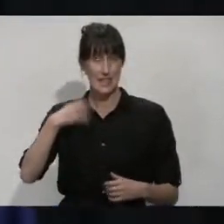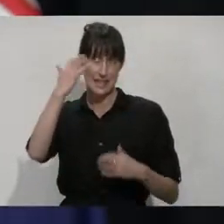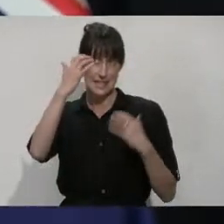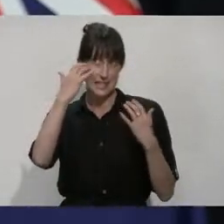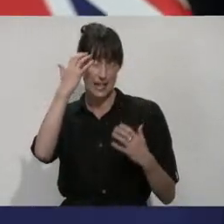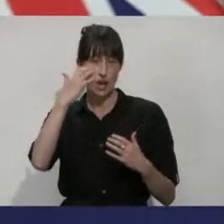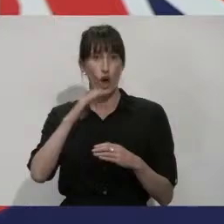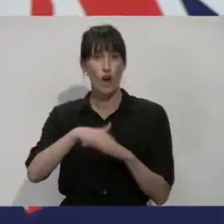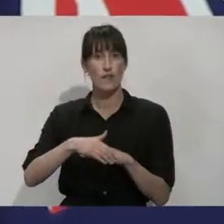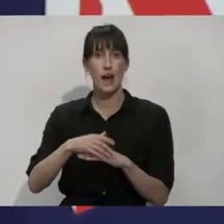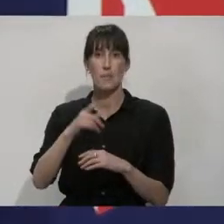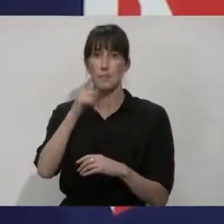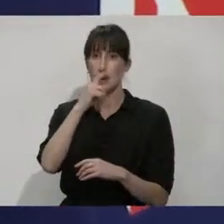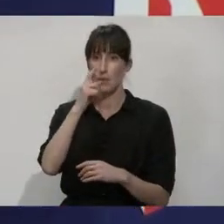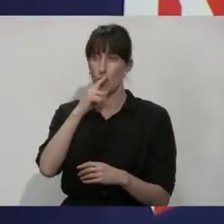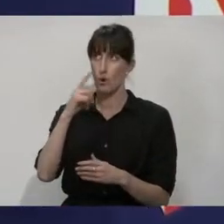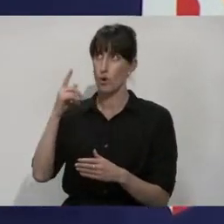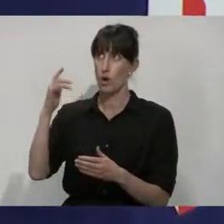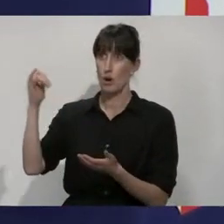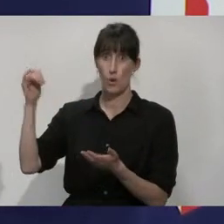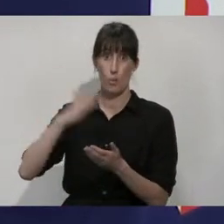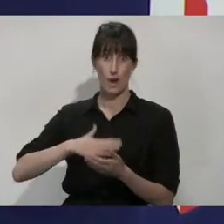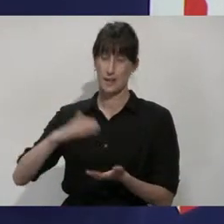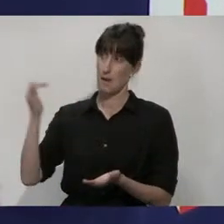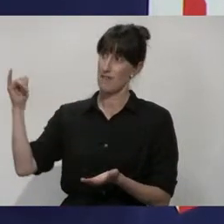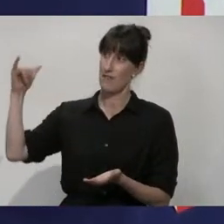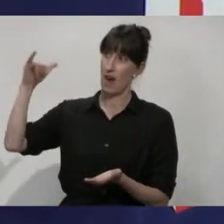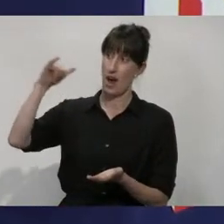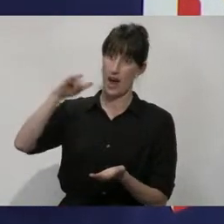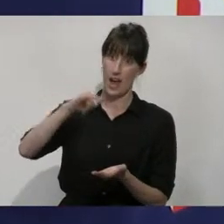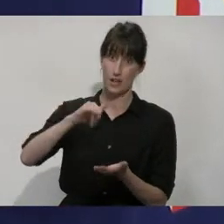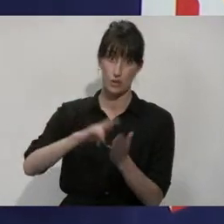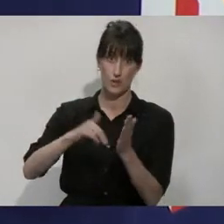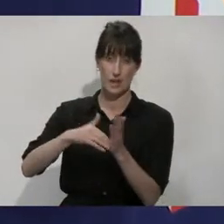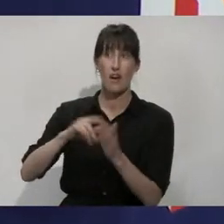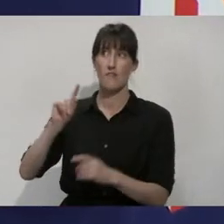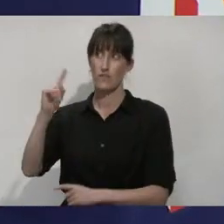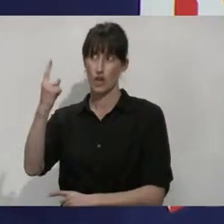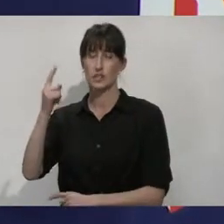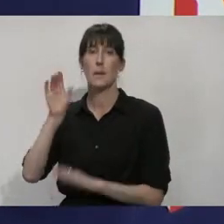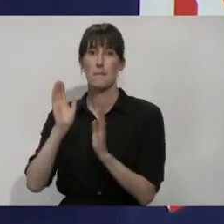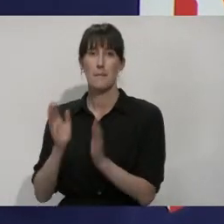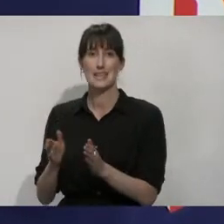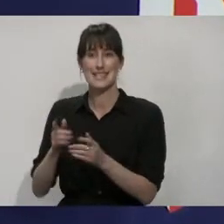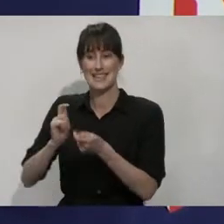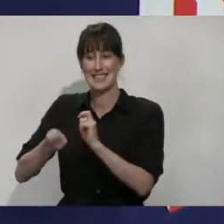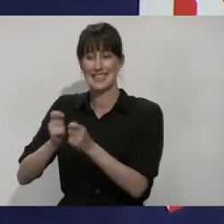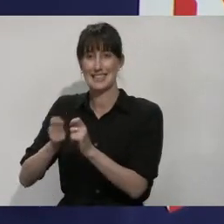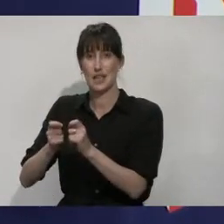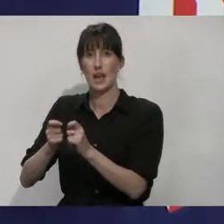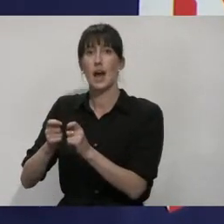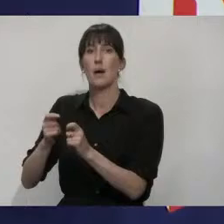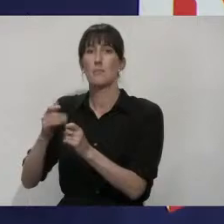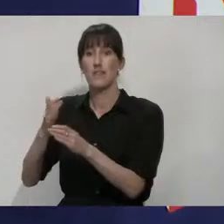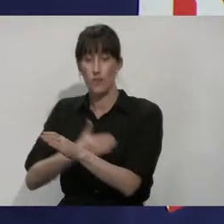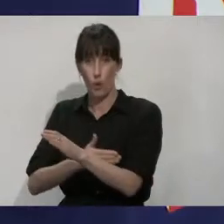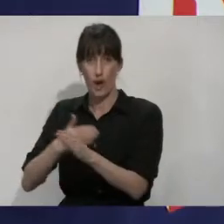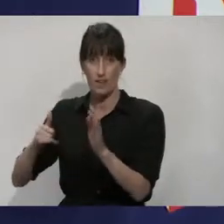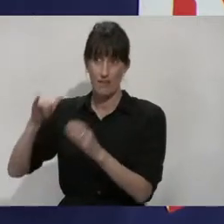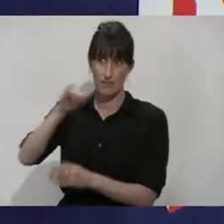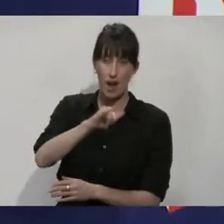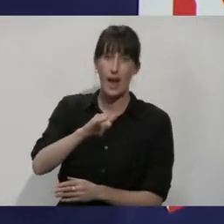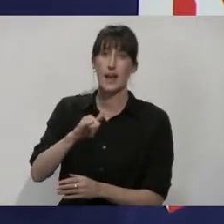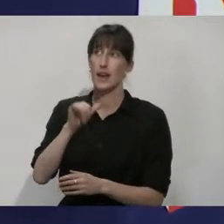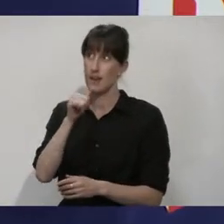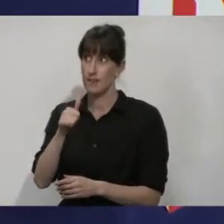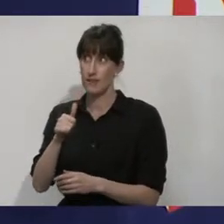makes that fraught is that we've seen instances of people being infected in transit. So if you take someone leaving London, for example,